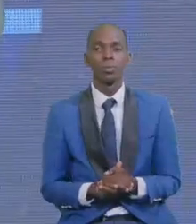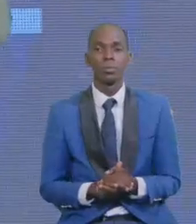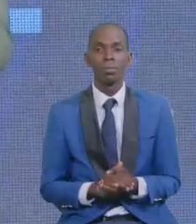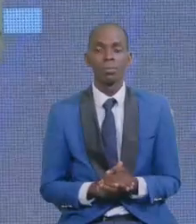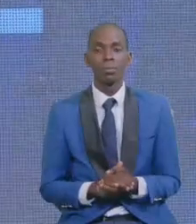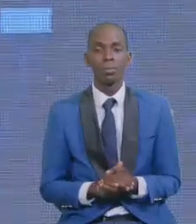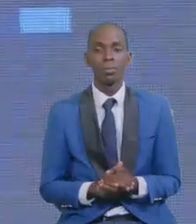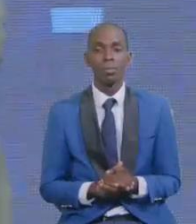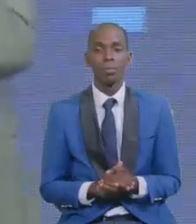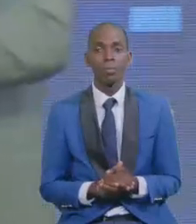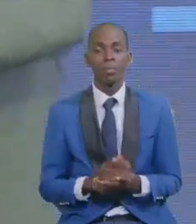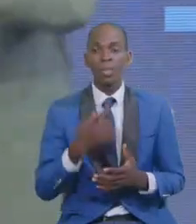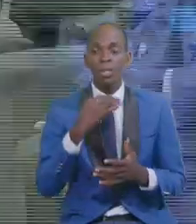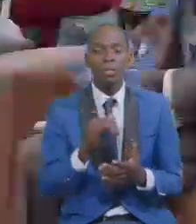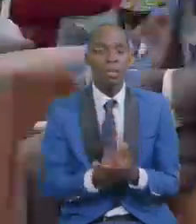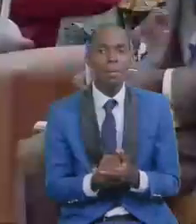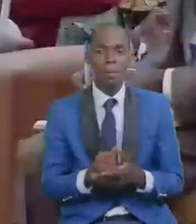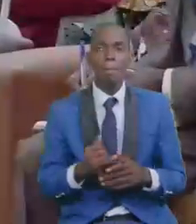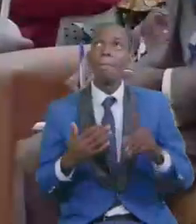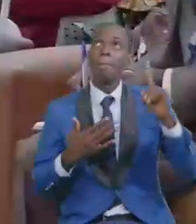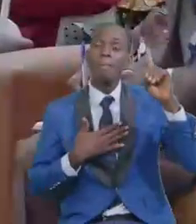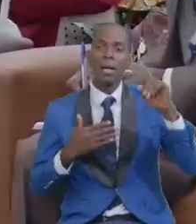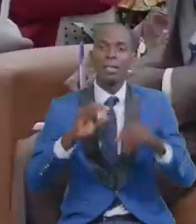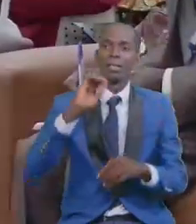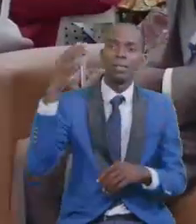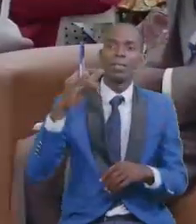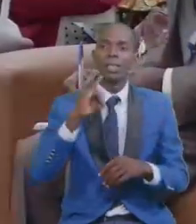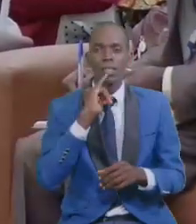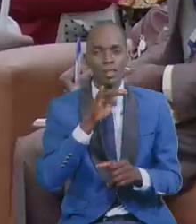He says, my grace is sufficient for thee.